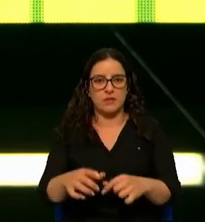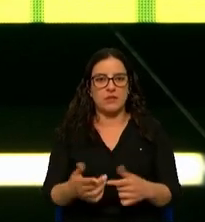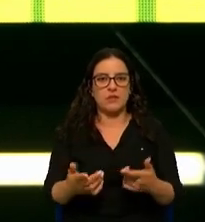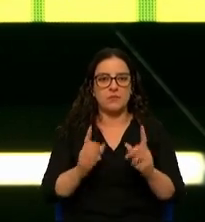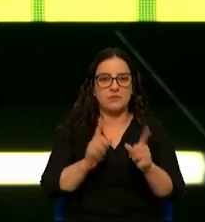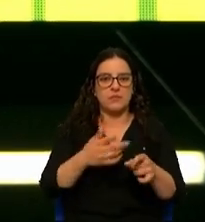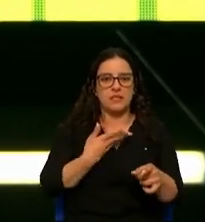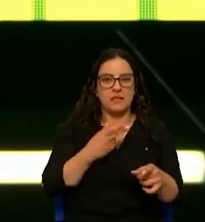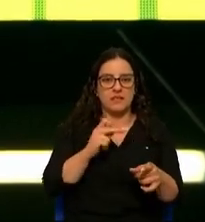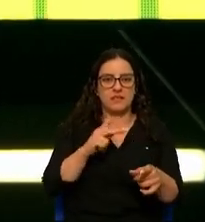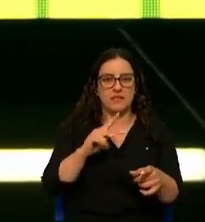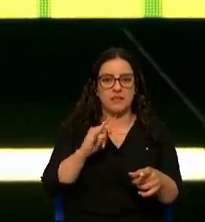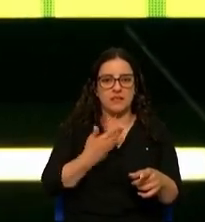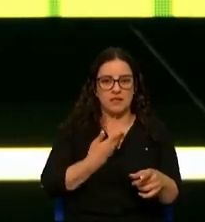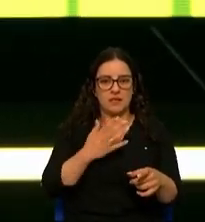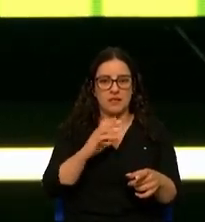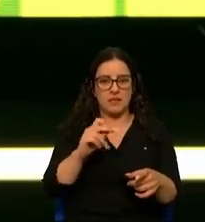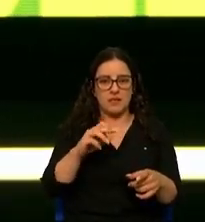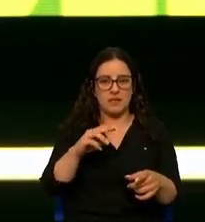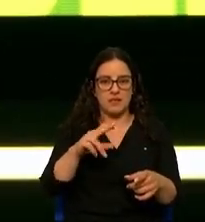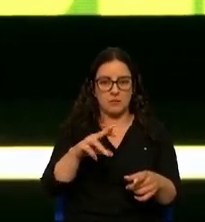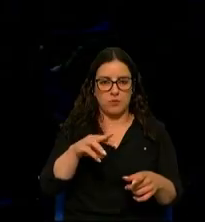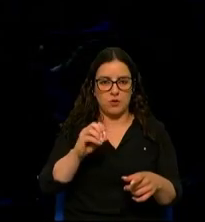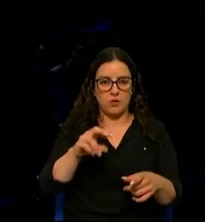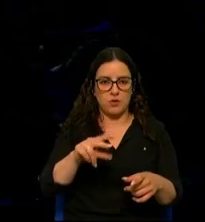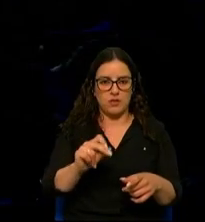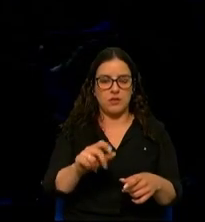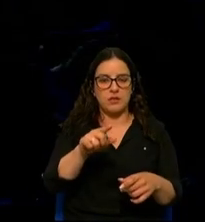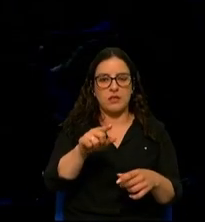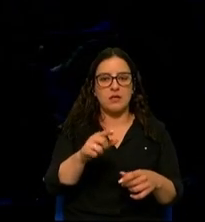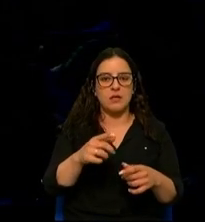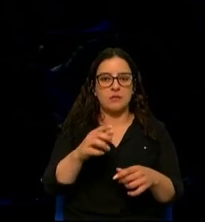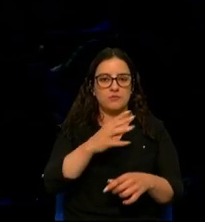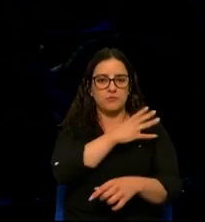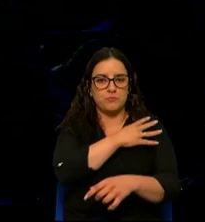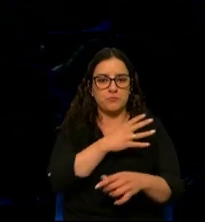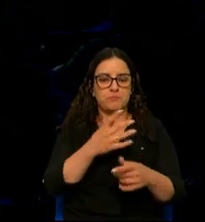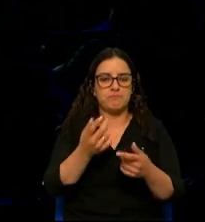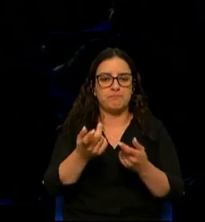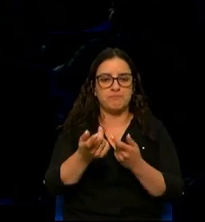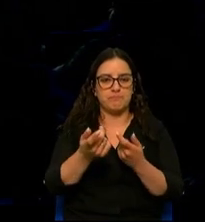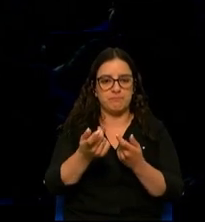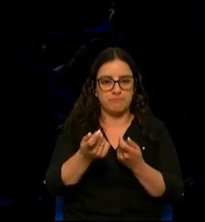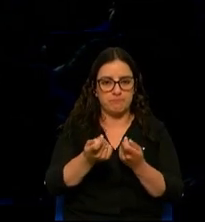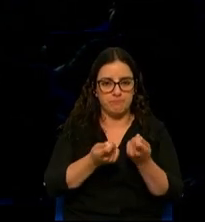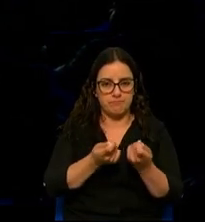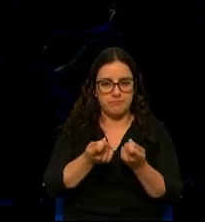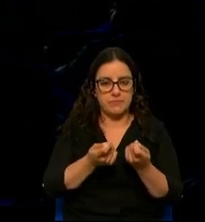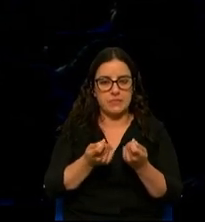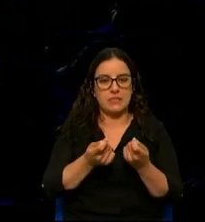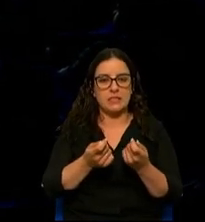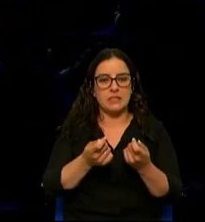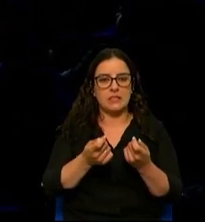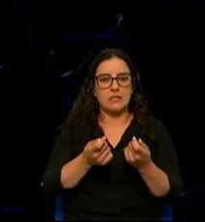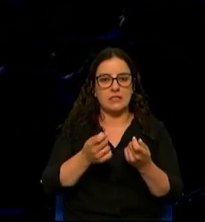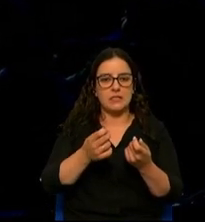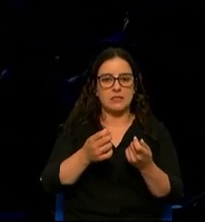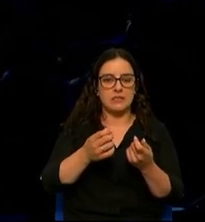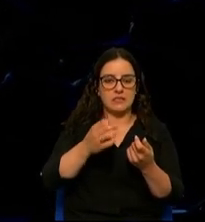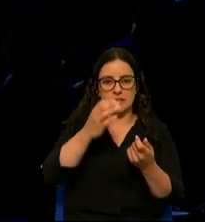David Carmona, que é General Manager Artificial Intelligence and Innovation da Microsoft.